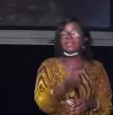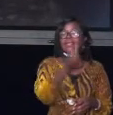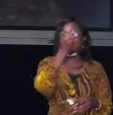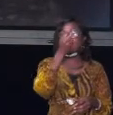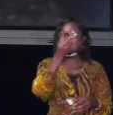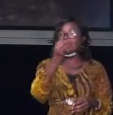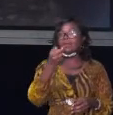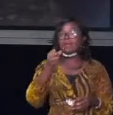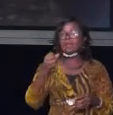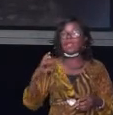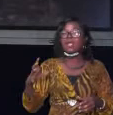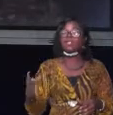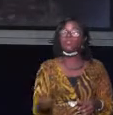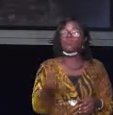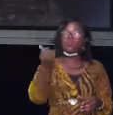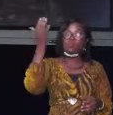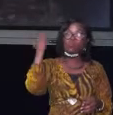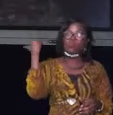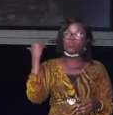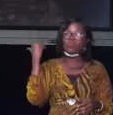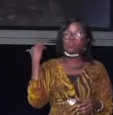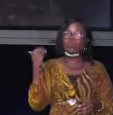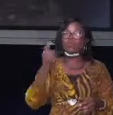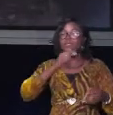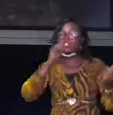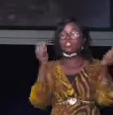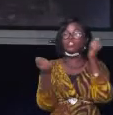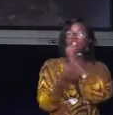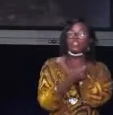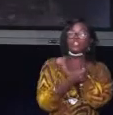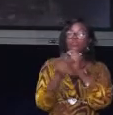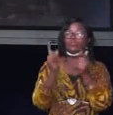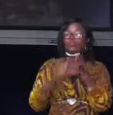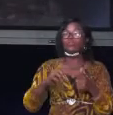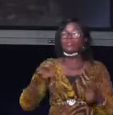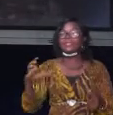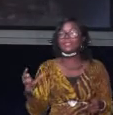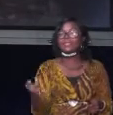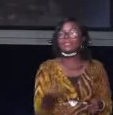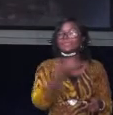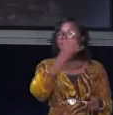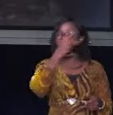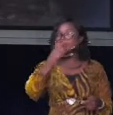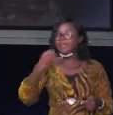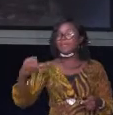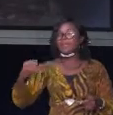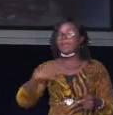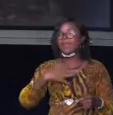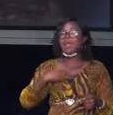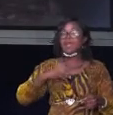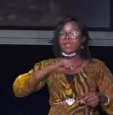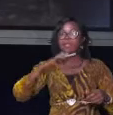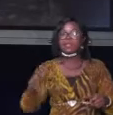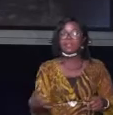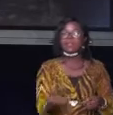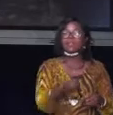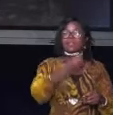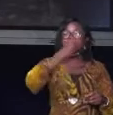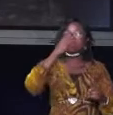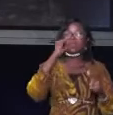are examples of finite verbs, while taking and taken are examples